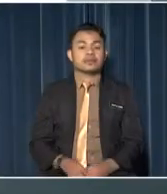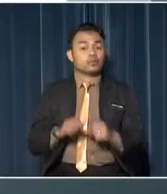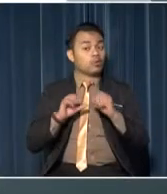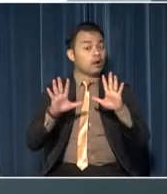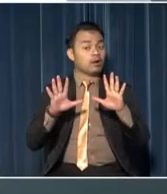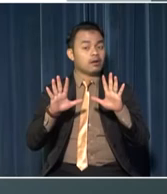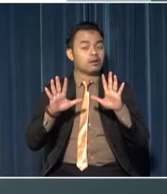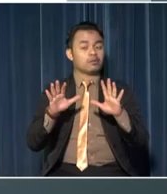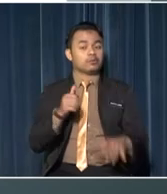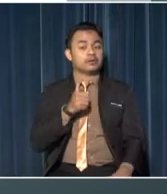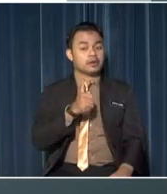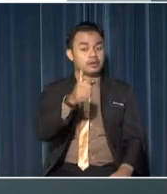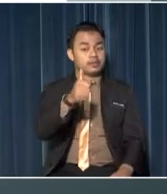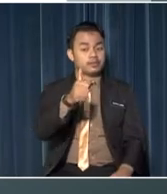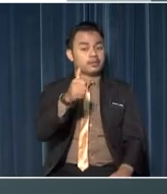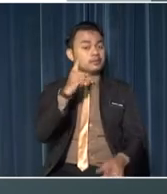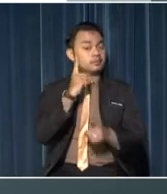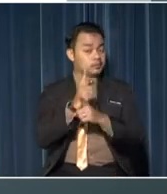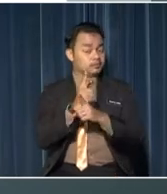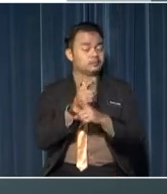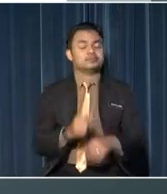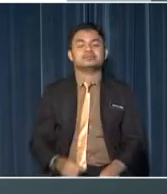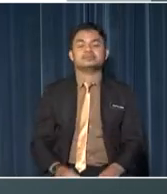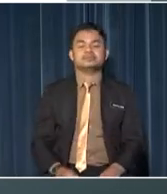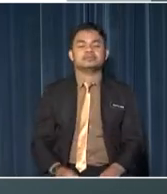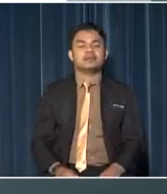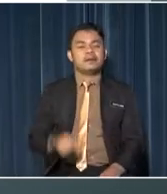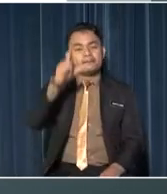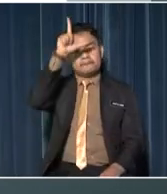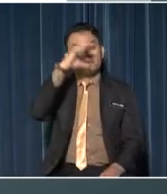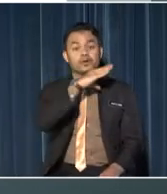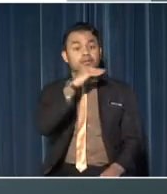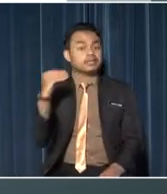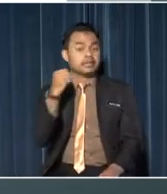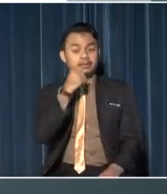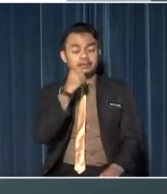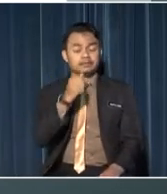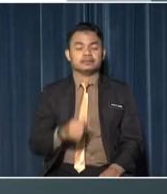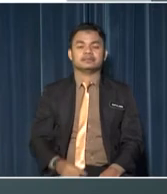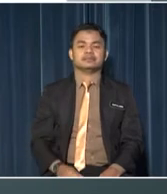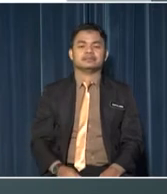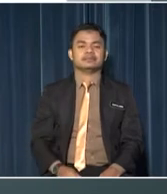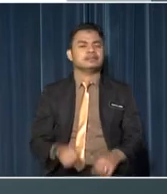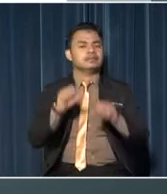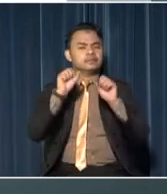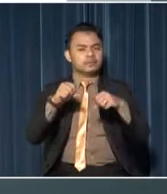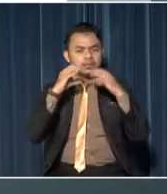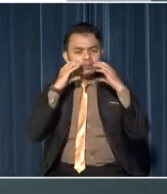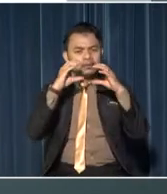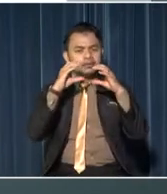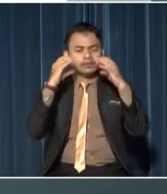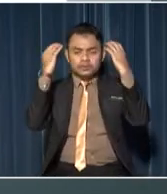That was amazing, right? Boys and girls, can you tell me